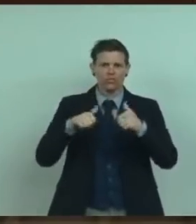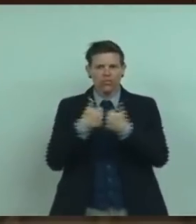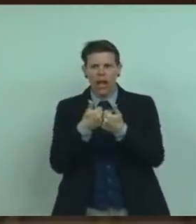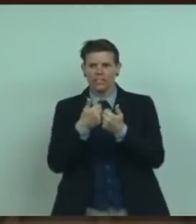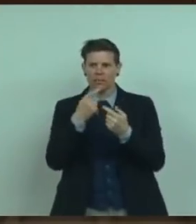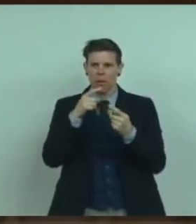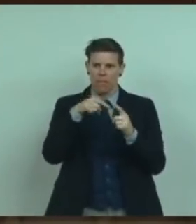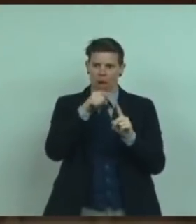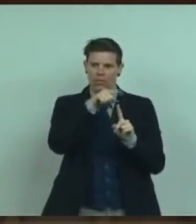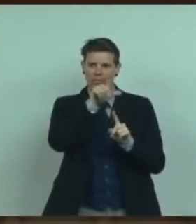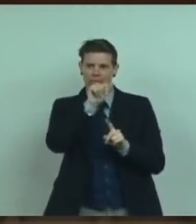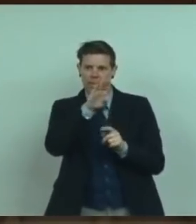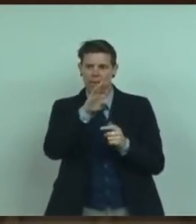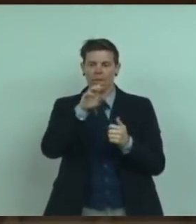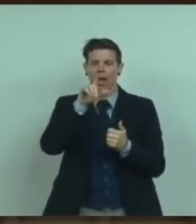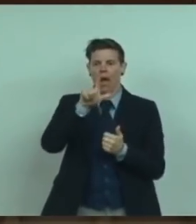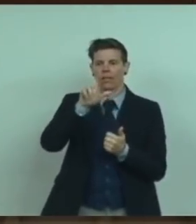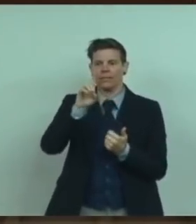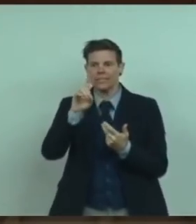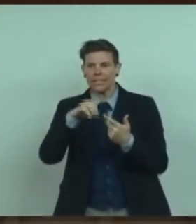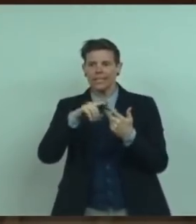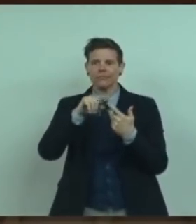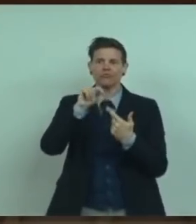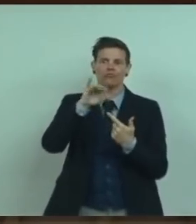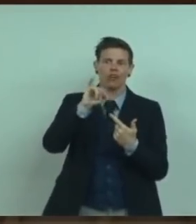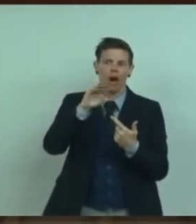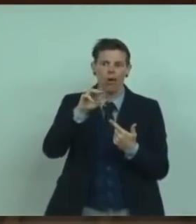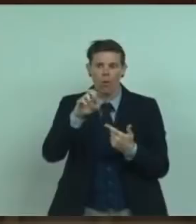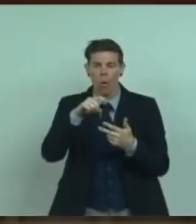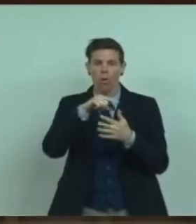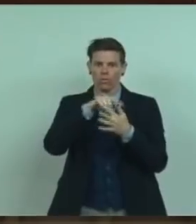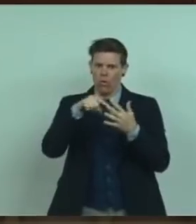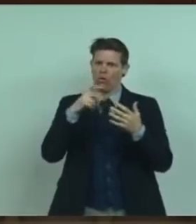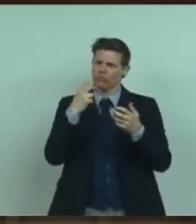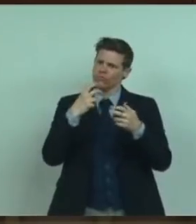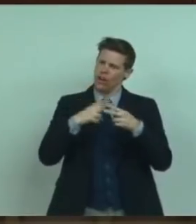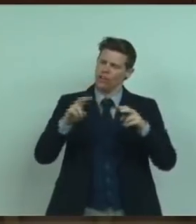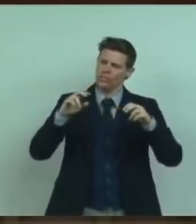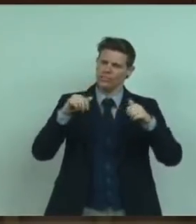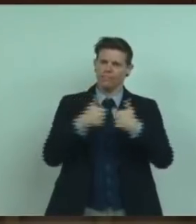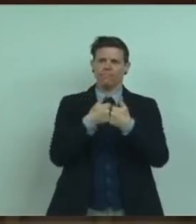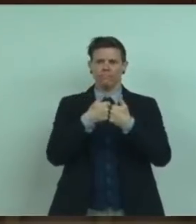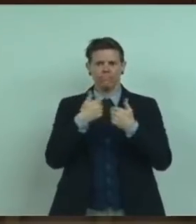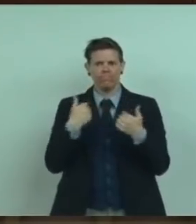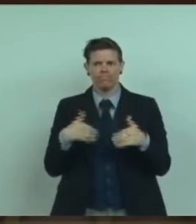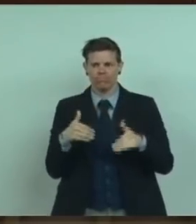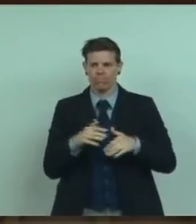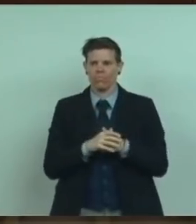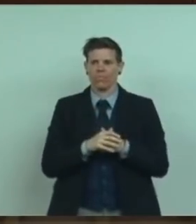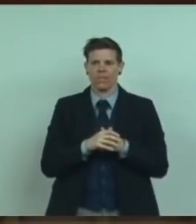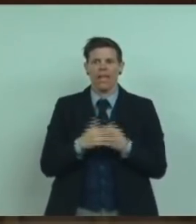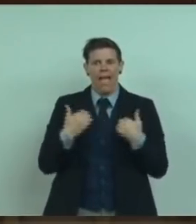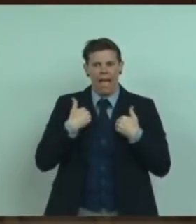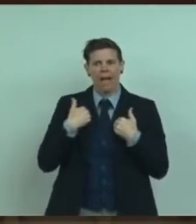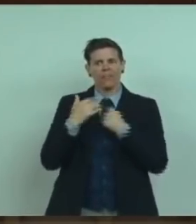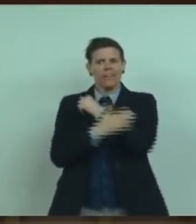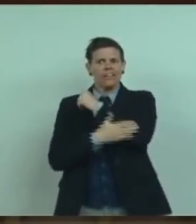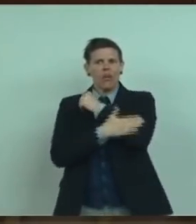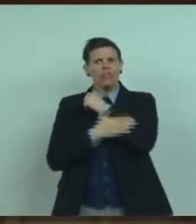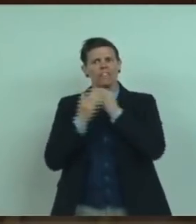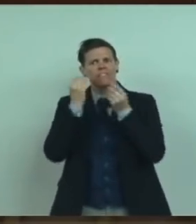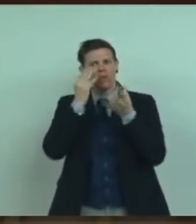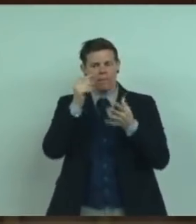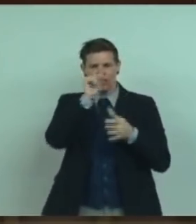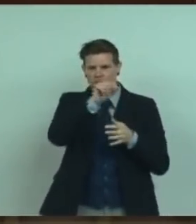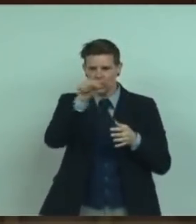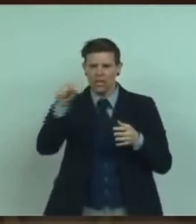do have county information. I am getting ready to prepare a report that we can release both for the people who want